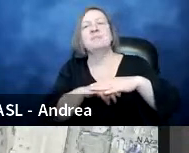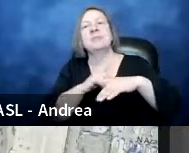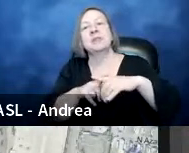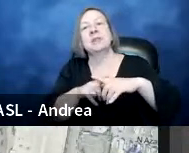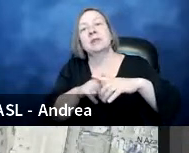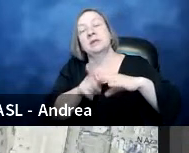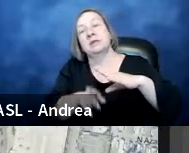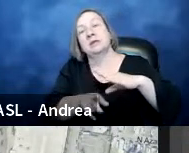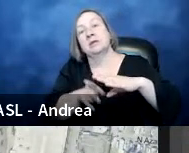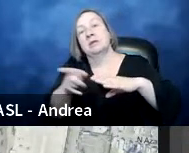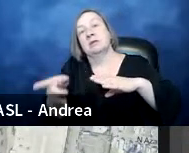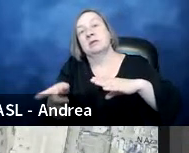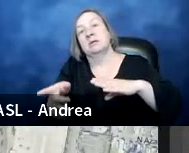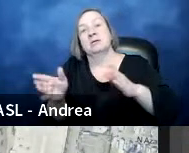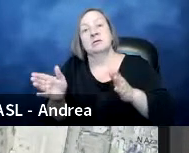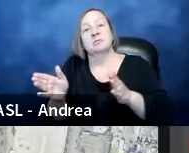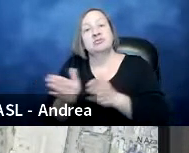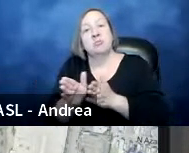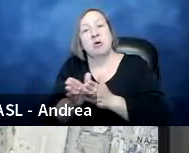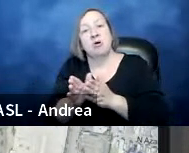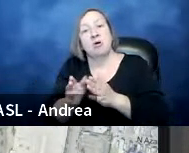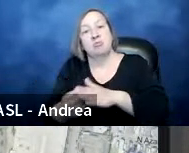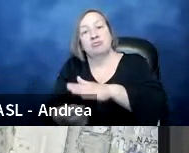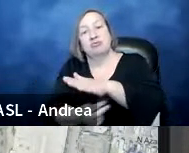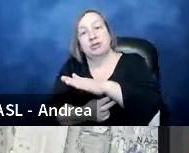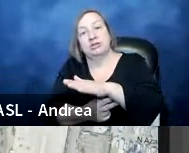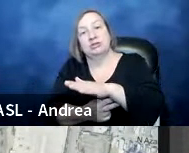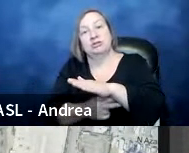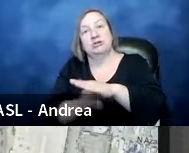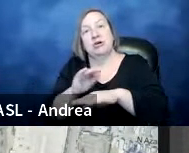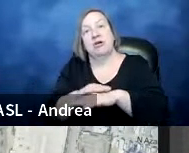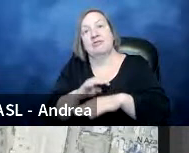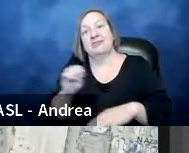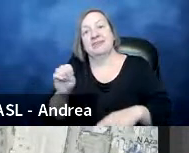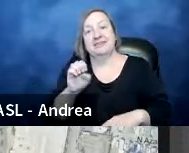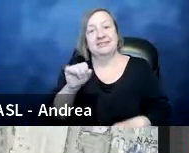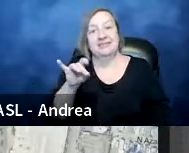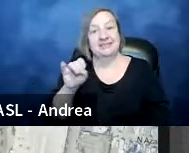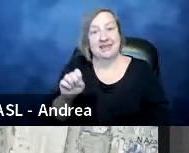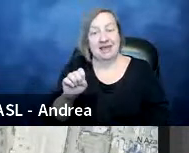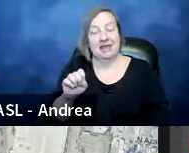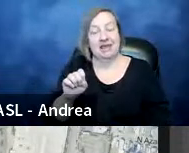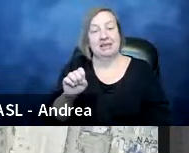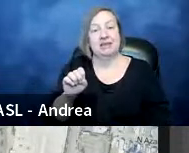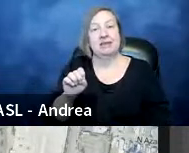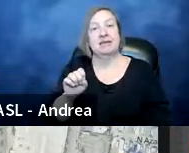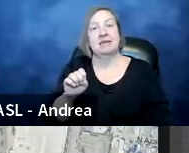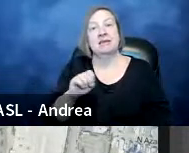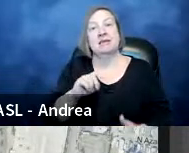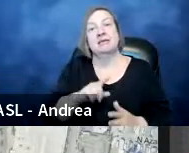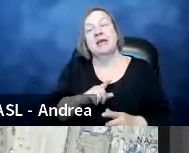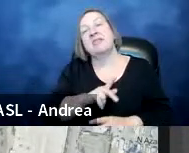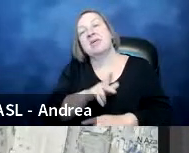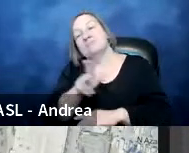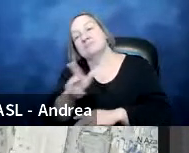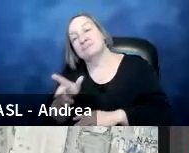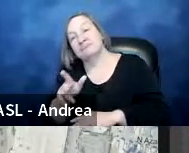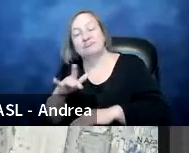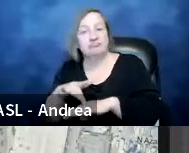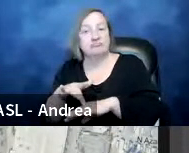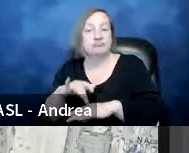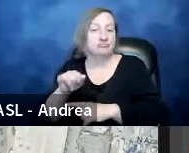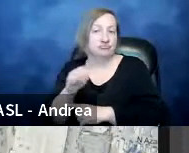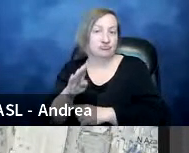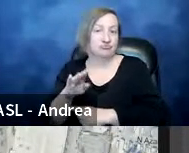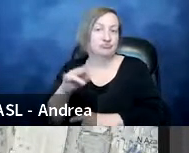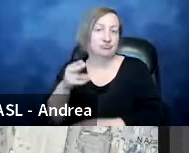call the arterial bridge here on the east side. Sorry, I'm going a little fast. Going on the east side and over to Hayden Island. And to get back to